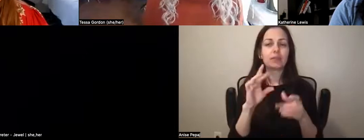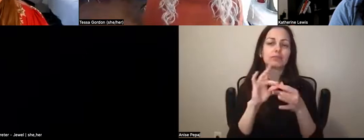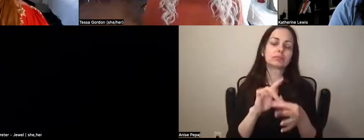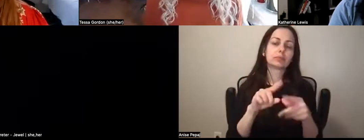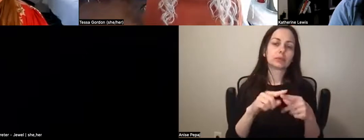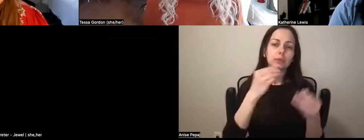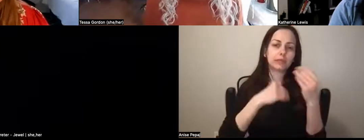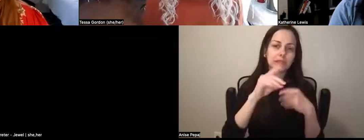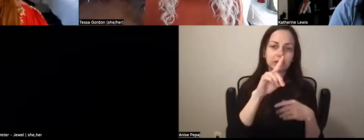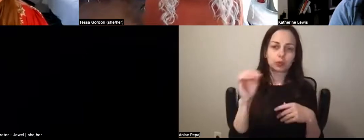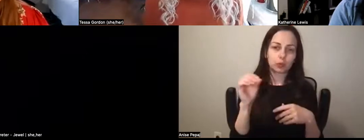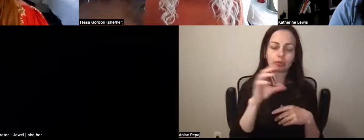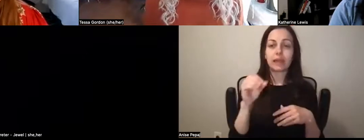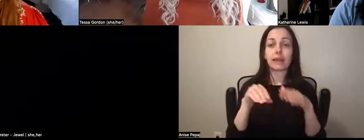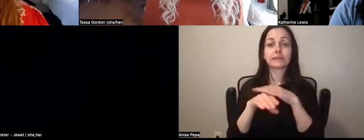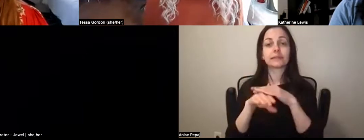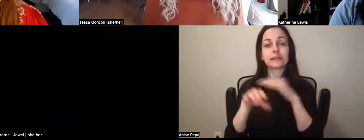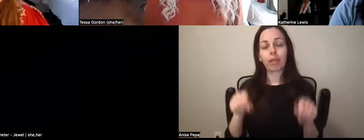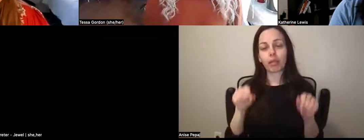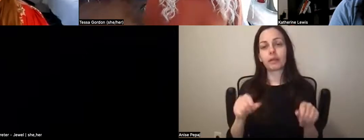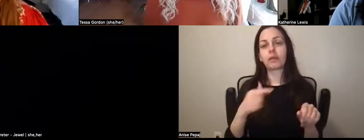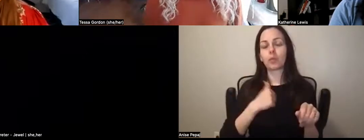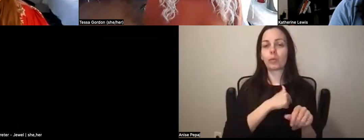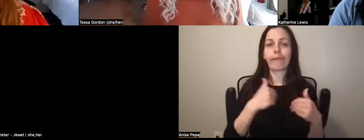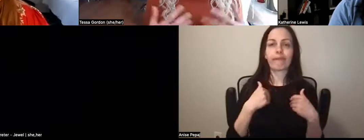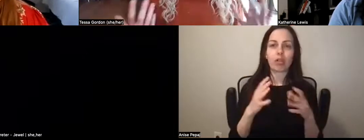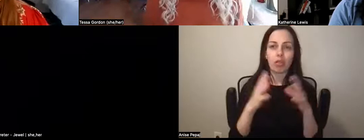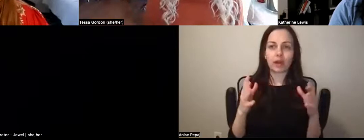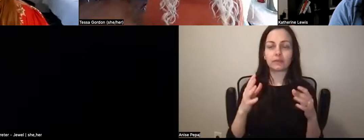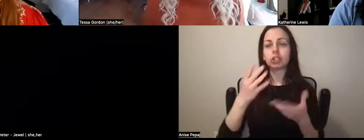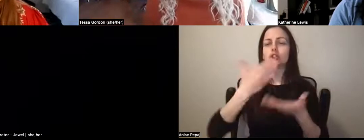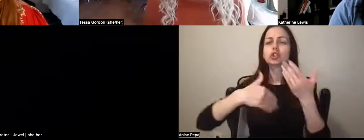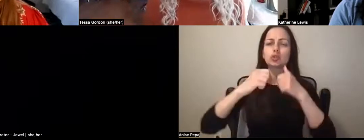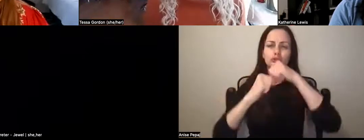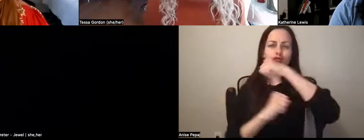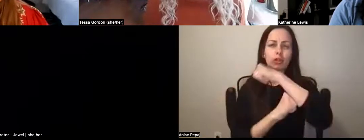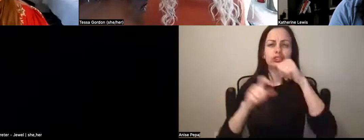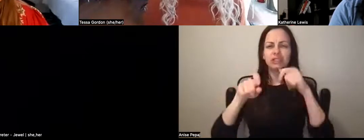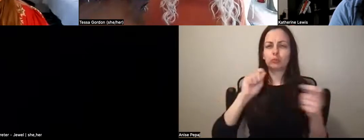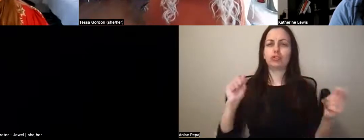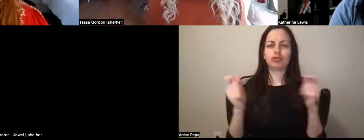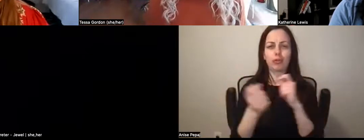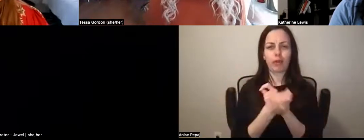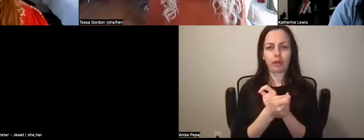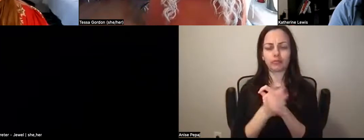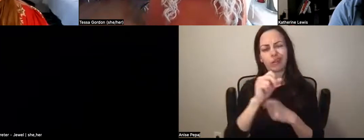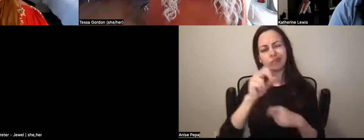and accessibility, we have a lot of social structures that need to be changed and looked at,